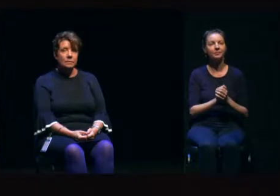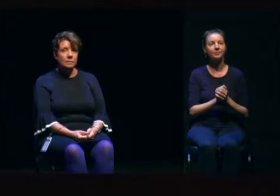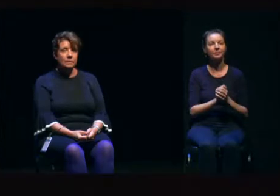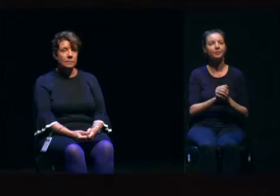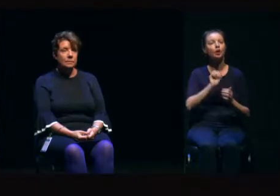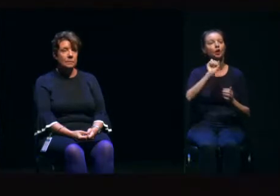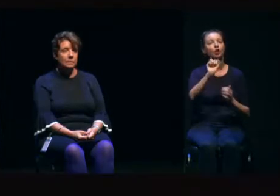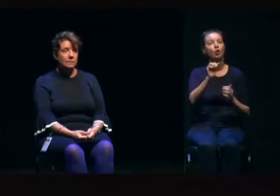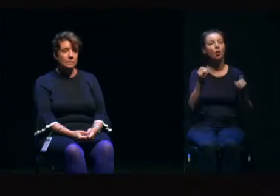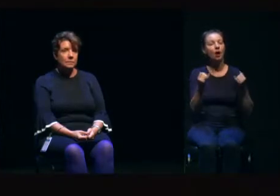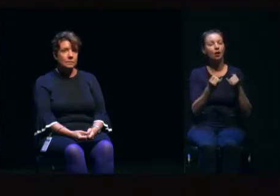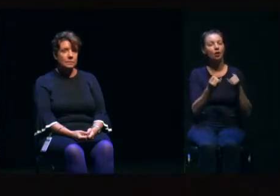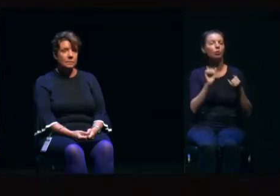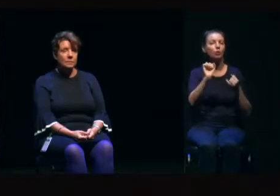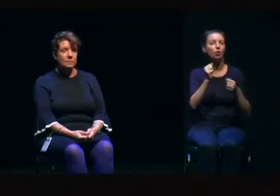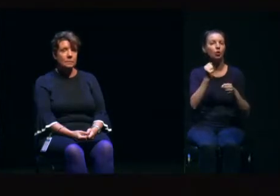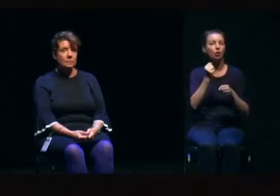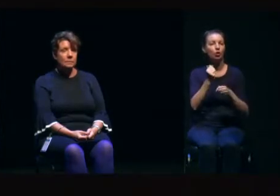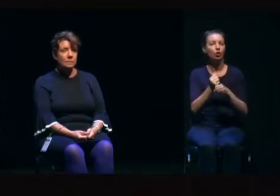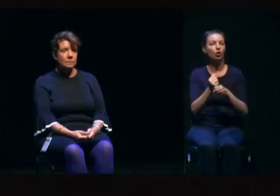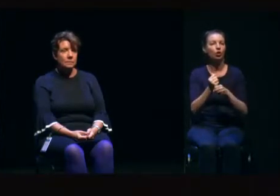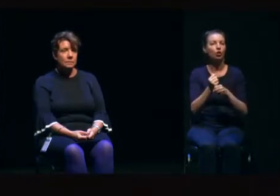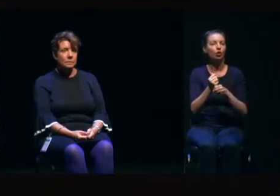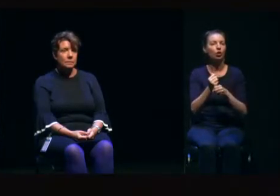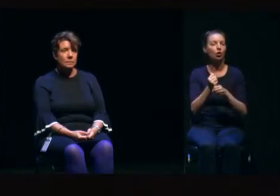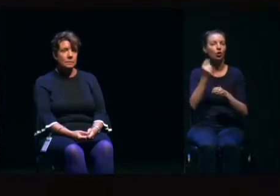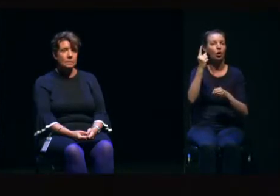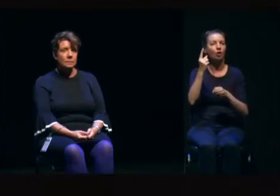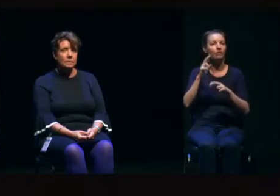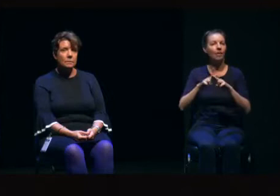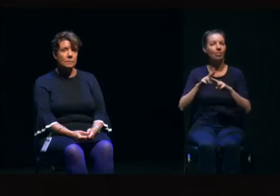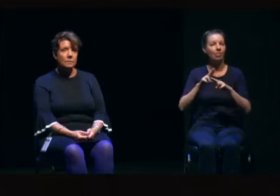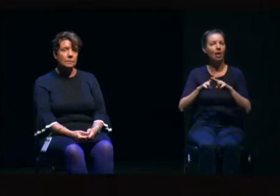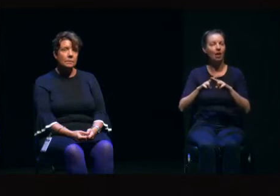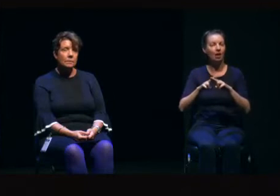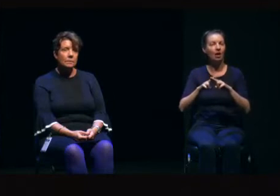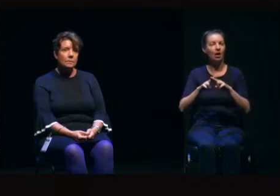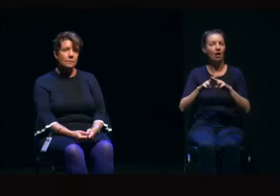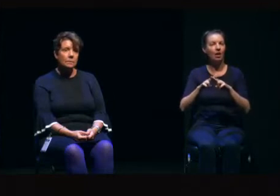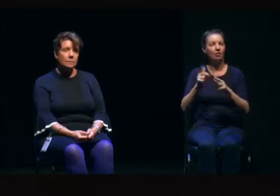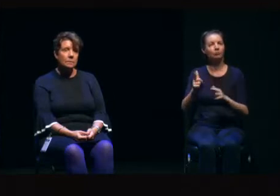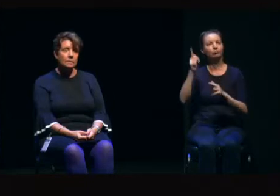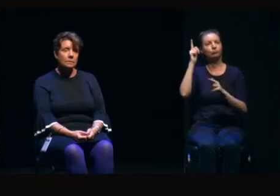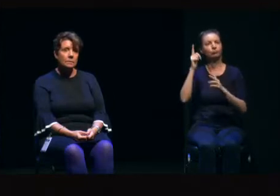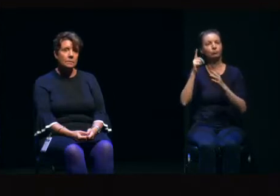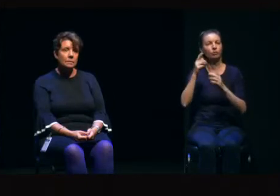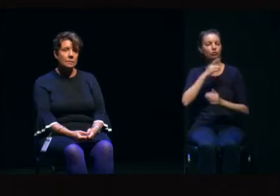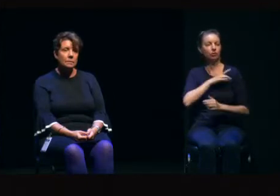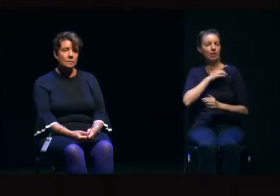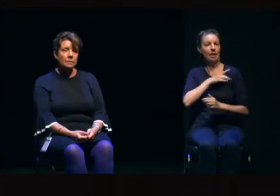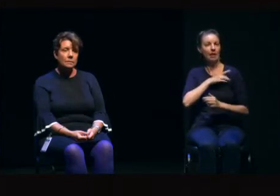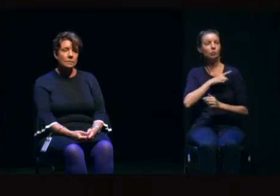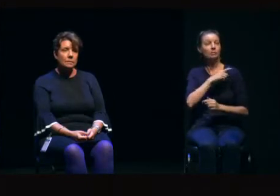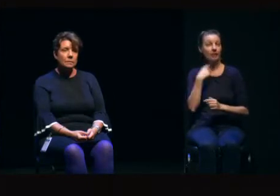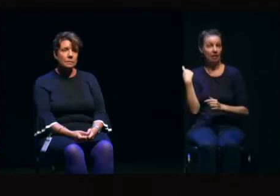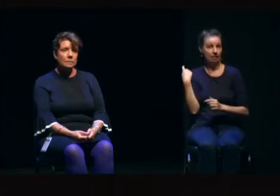your uncle, your godfather, was Salvador Allende, the great leader of Chile, who was killed.